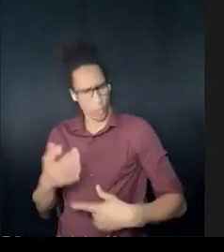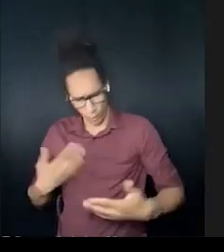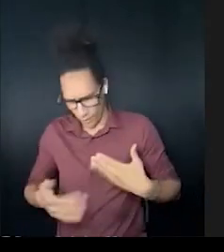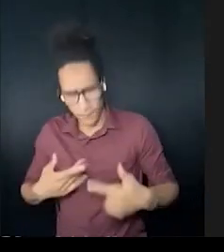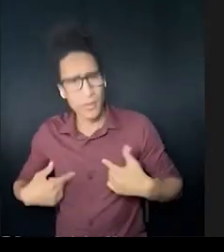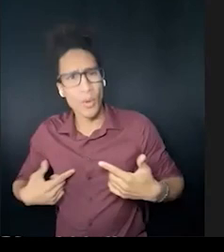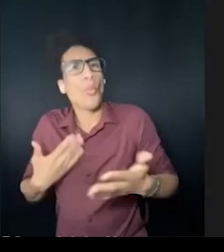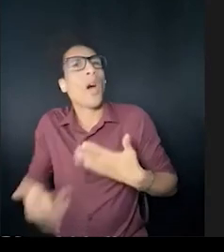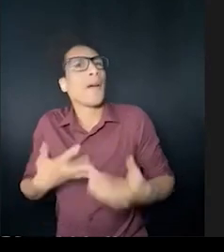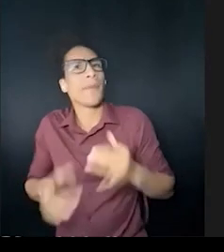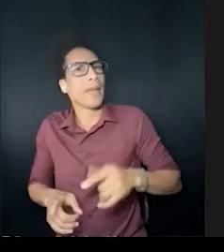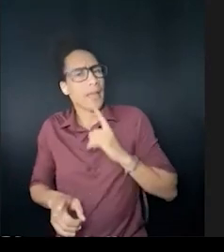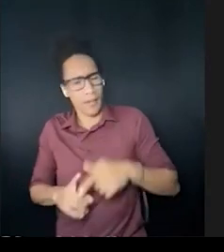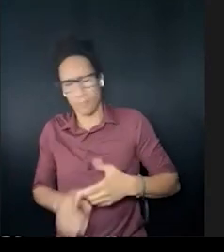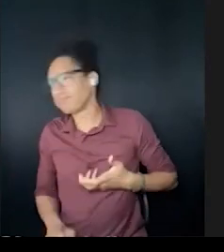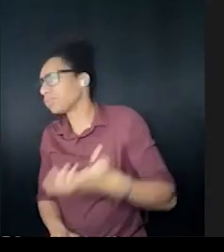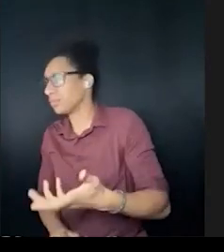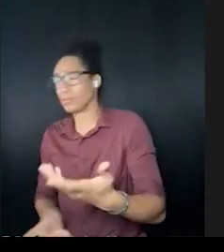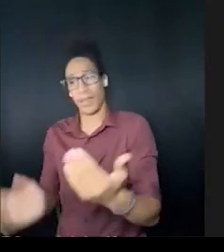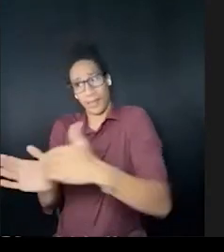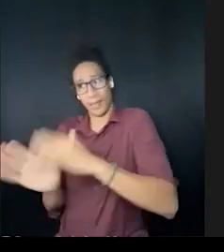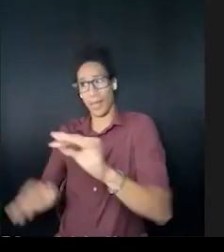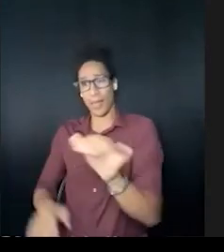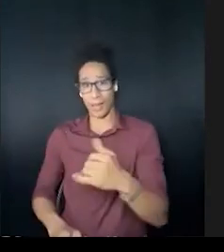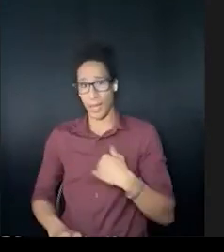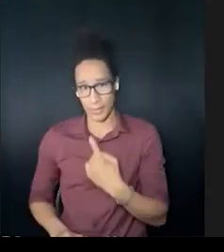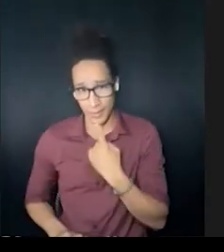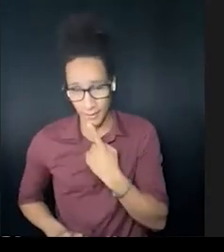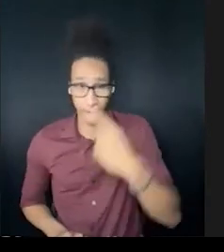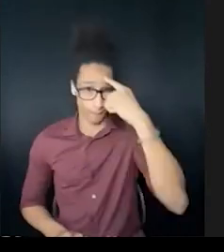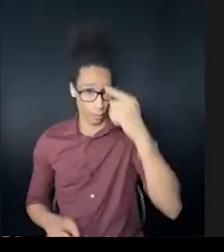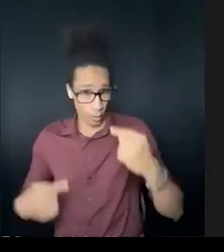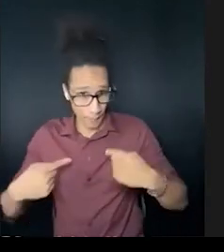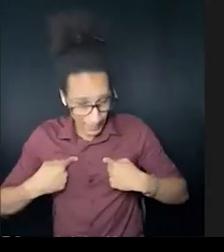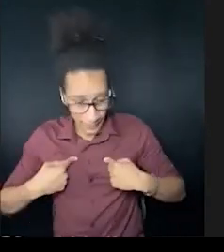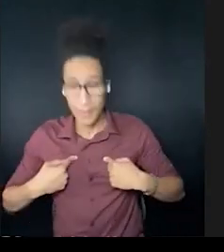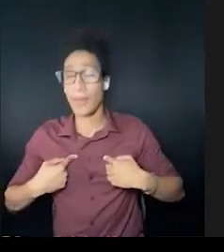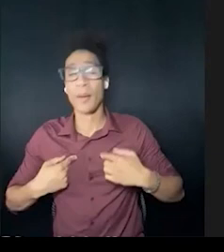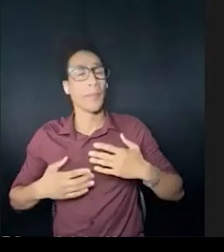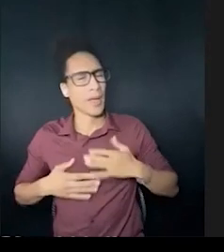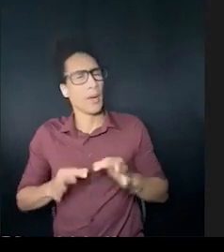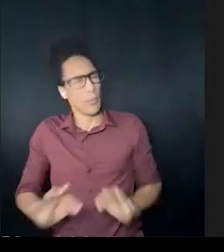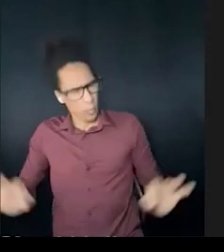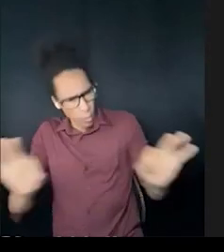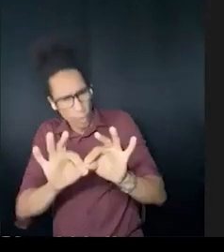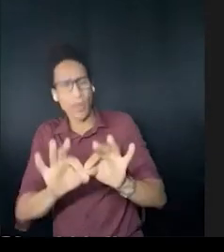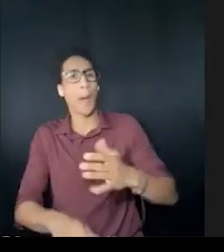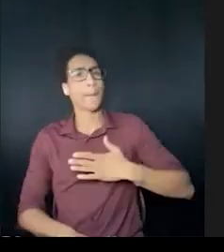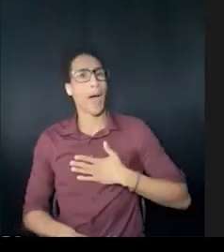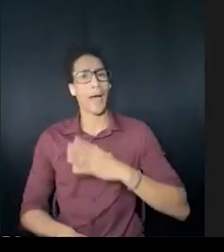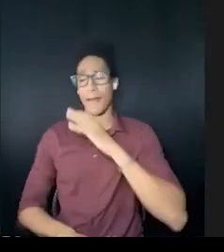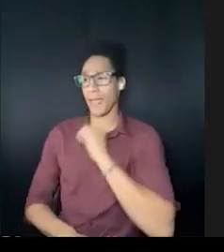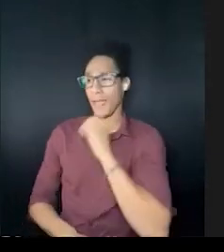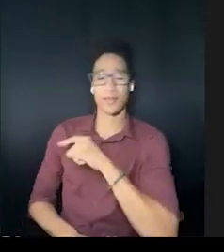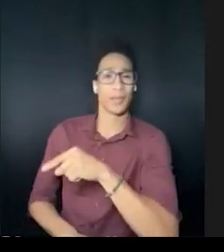So again, like I said, for me, it was about making sure that my 15-year-old brother had